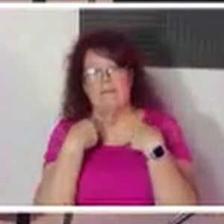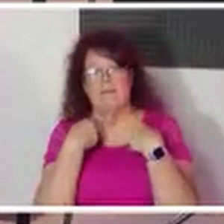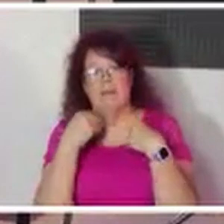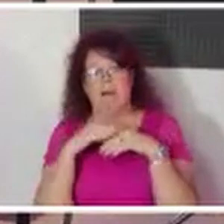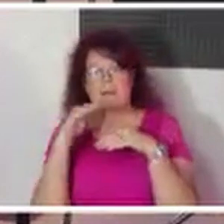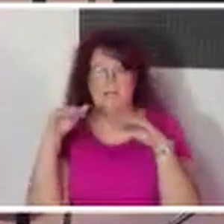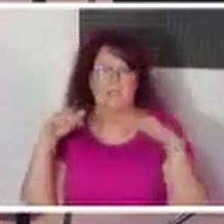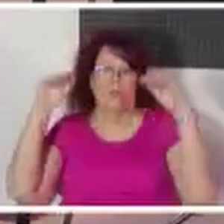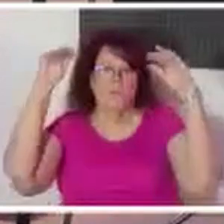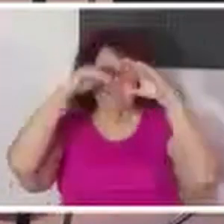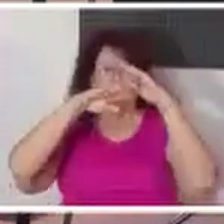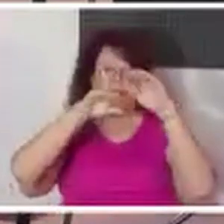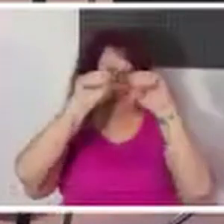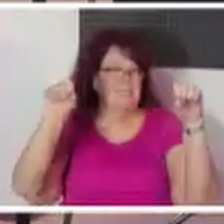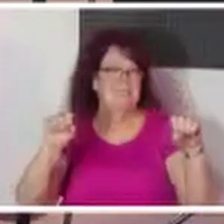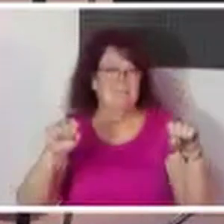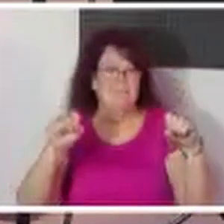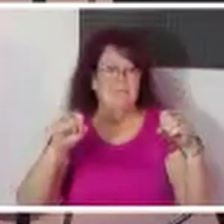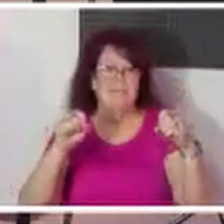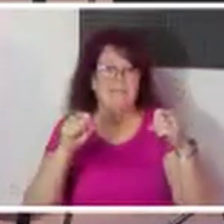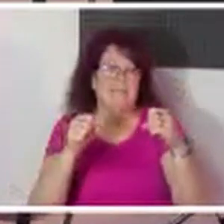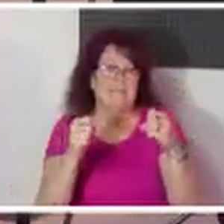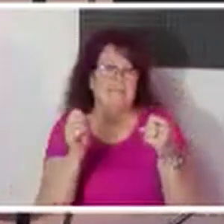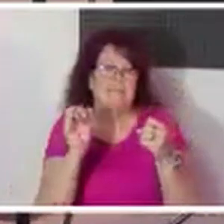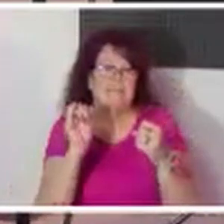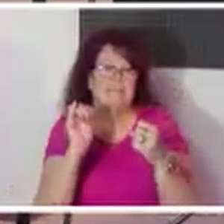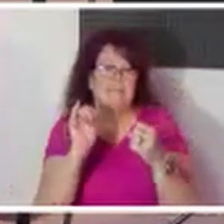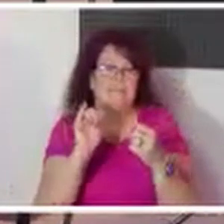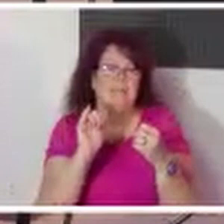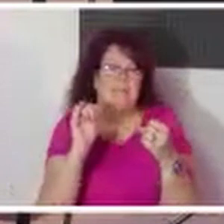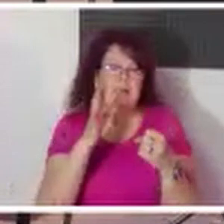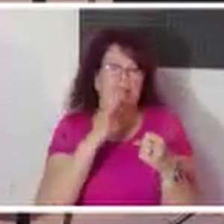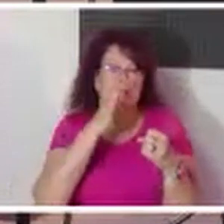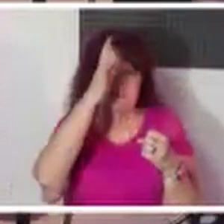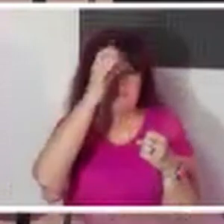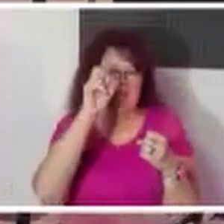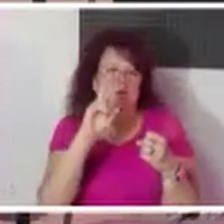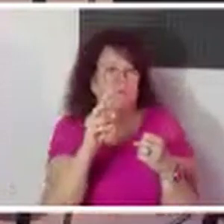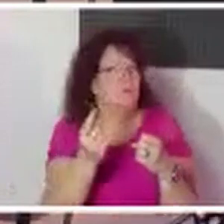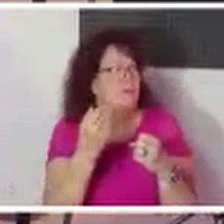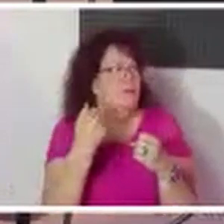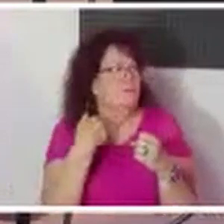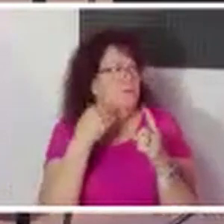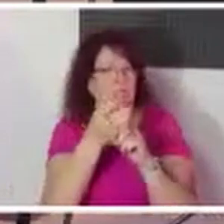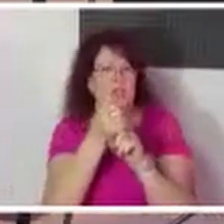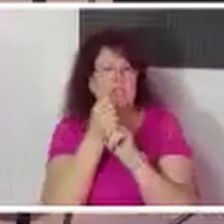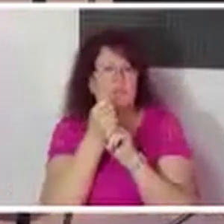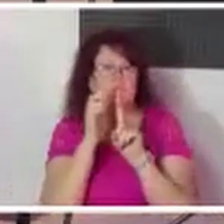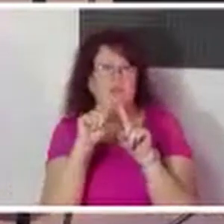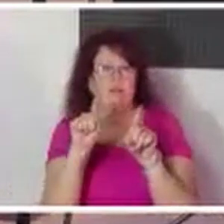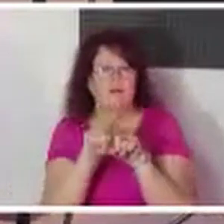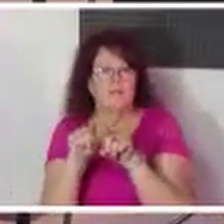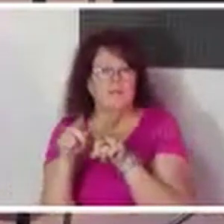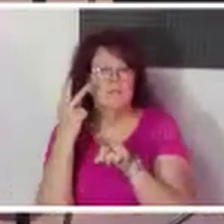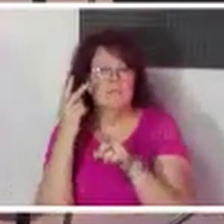system, not only as a cause for why they'd entered the system because a parent or a caregiver had been incarcerated, but also seeing a lot of these